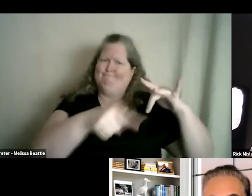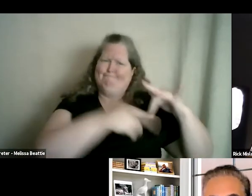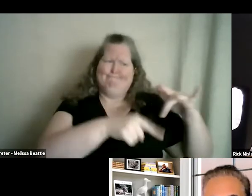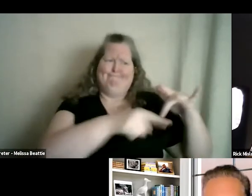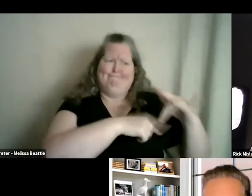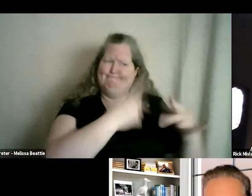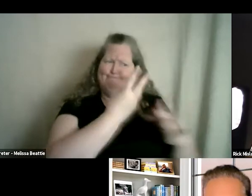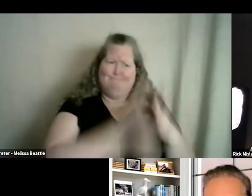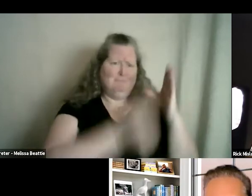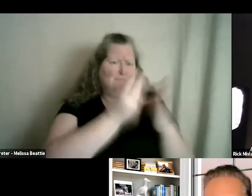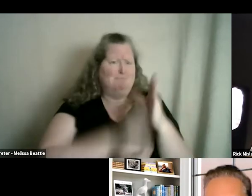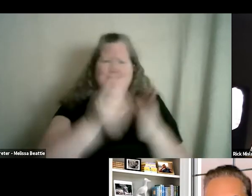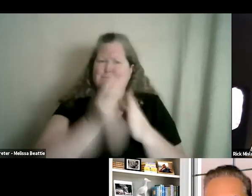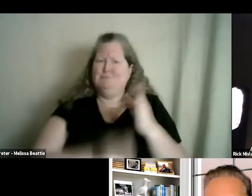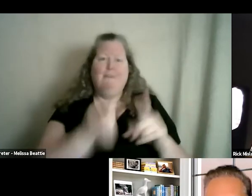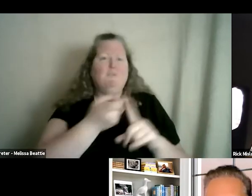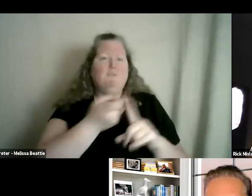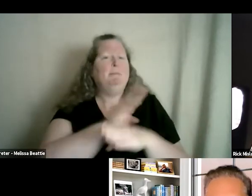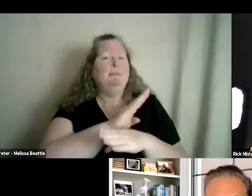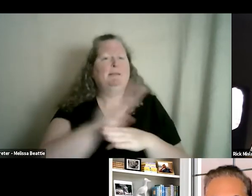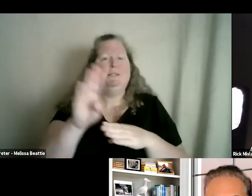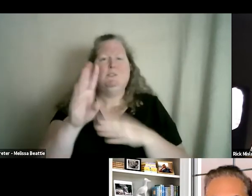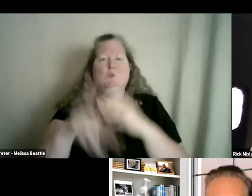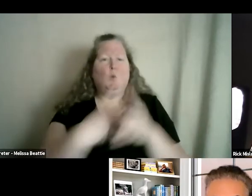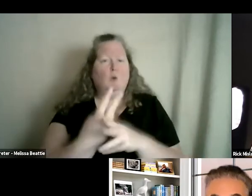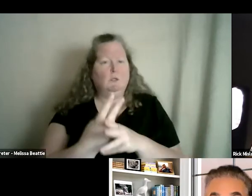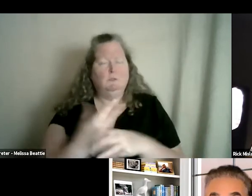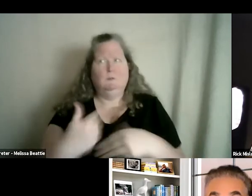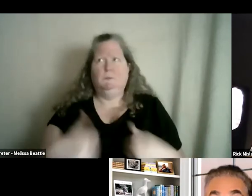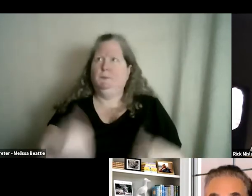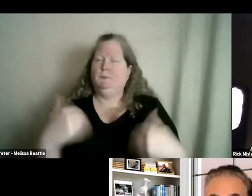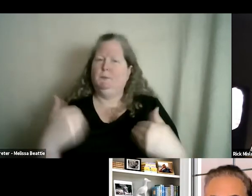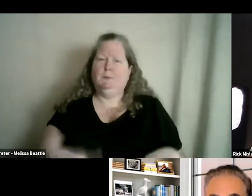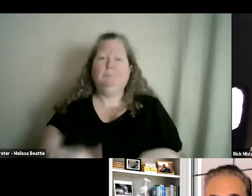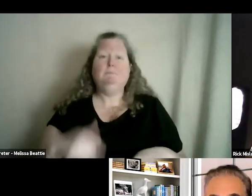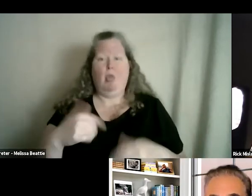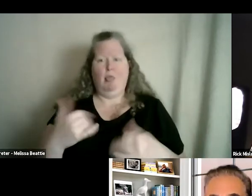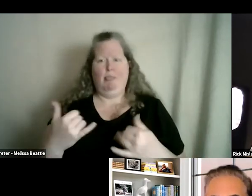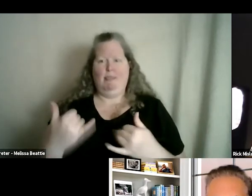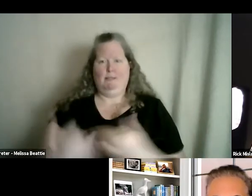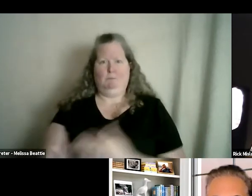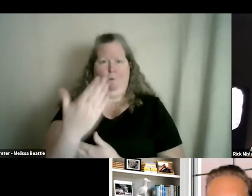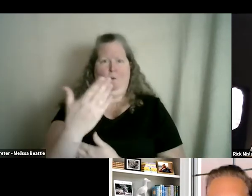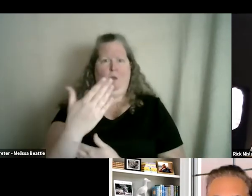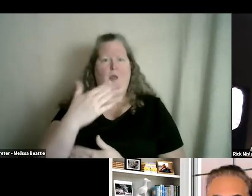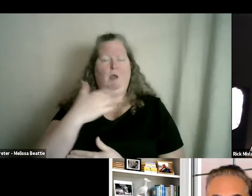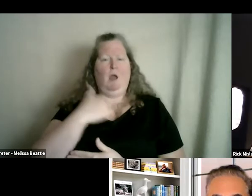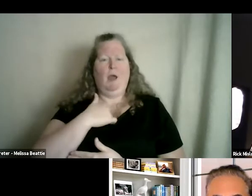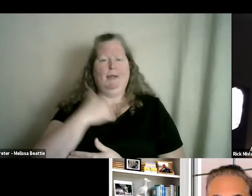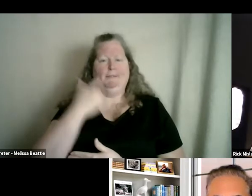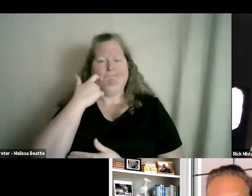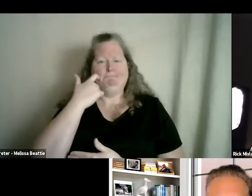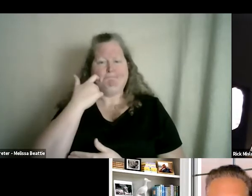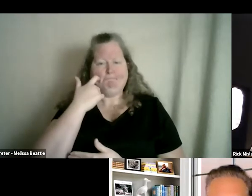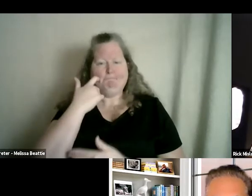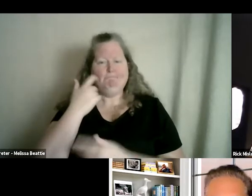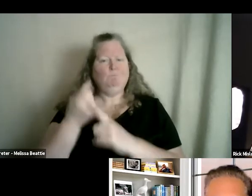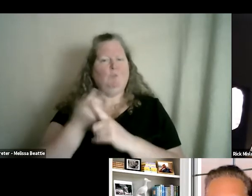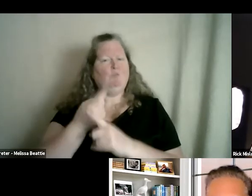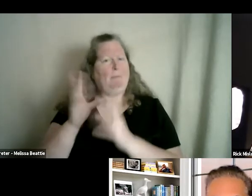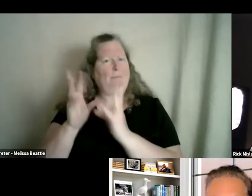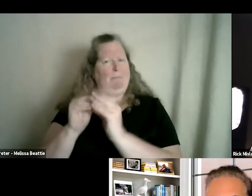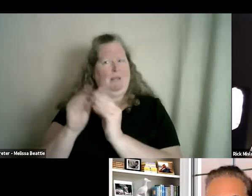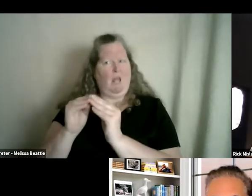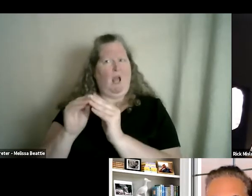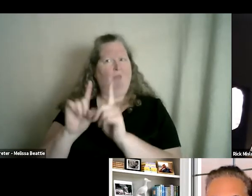from the business world. I literally, this morning, I came away from a meeting of